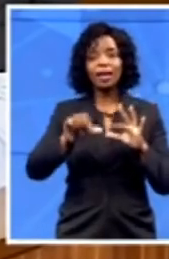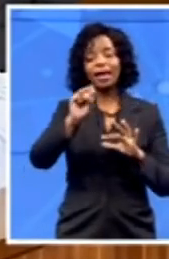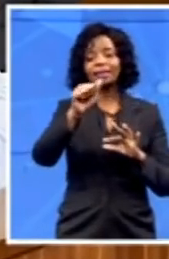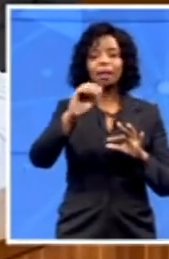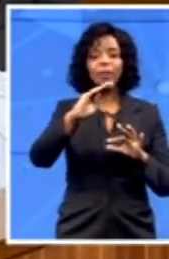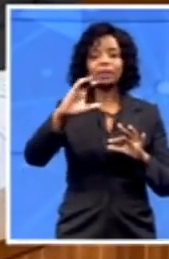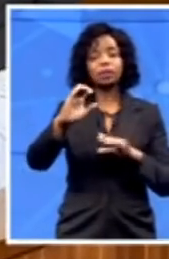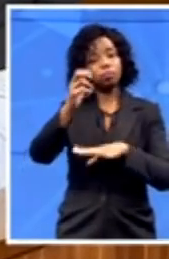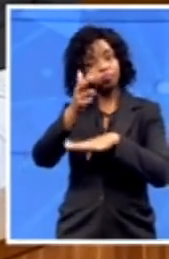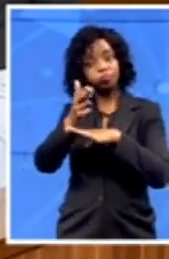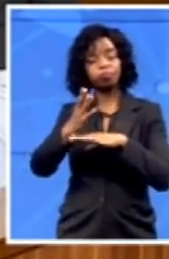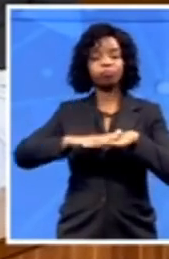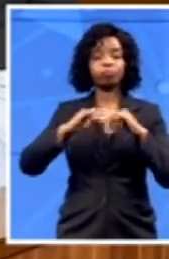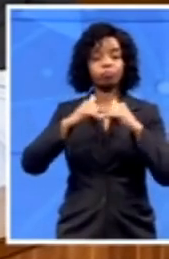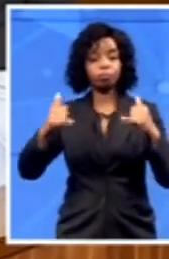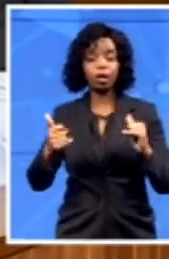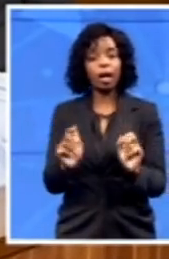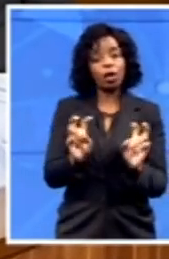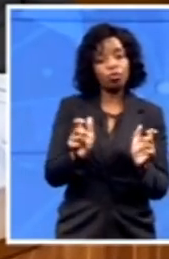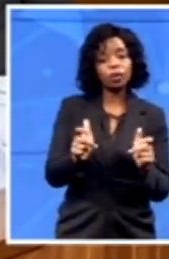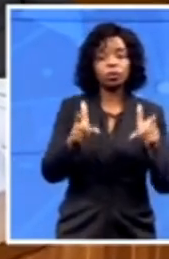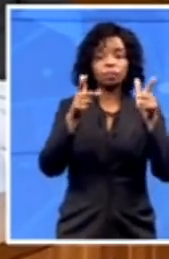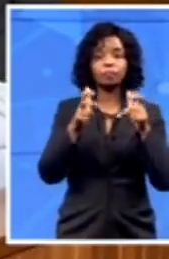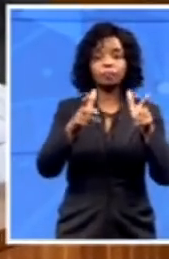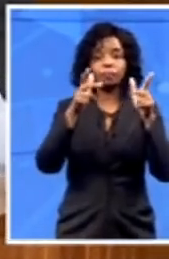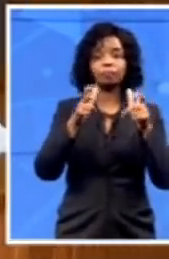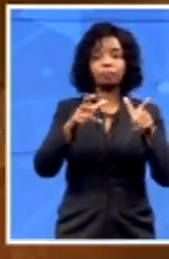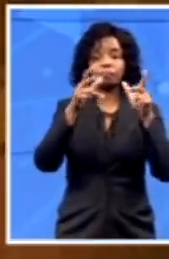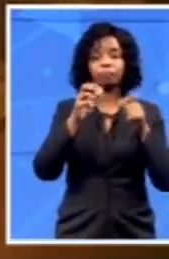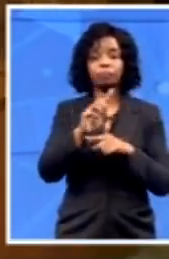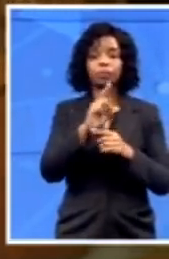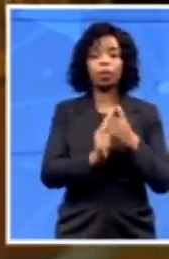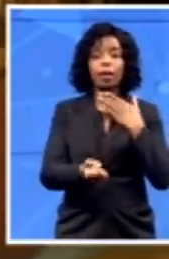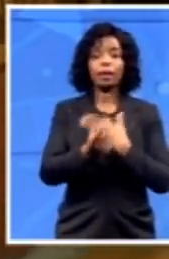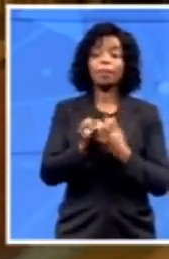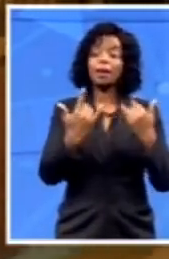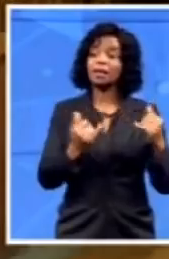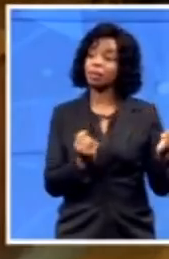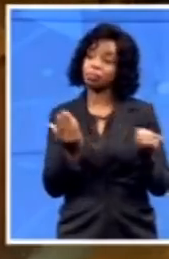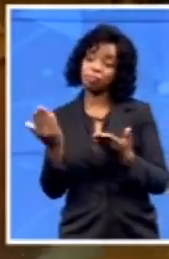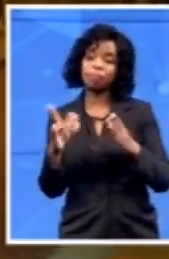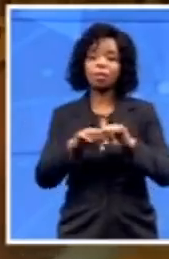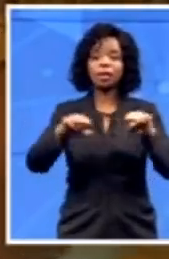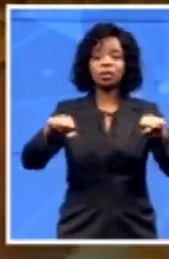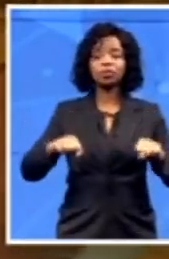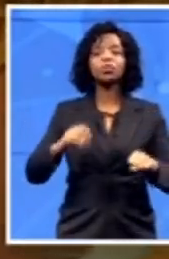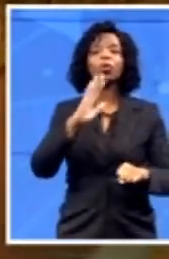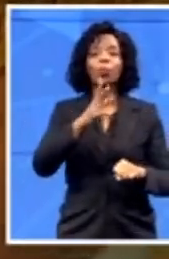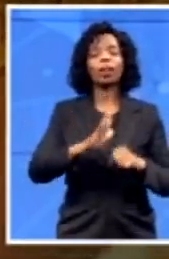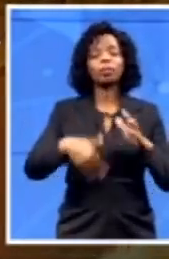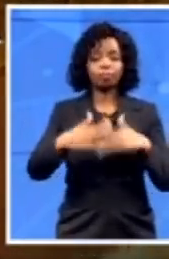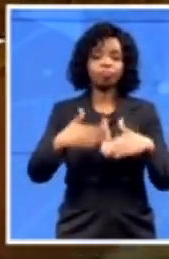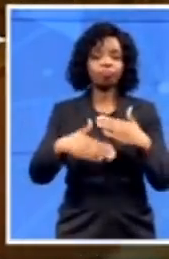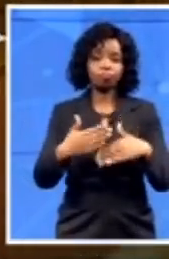But for now, back to you in studio, Desiree. We will chat with you as the proceedings continue through the day and keep you